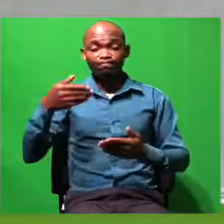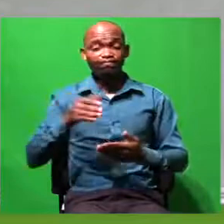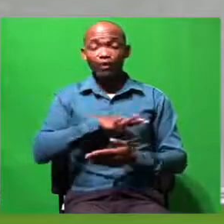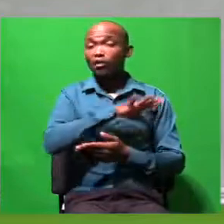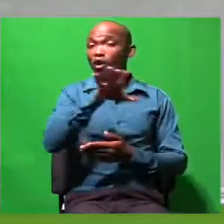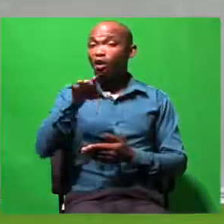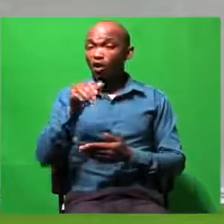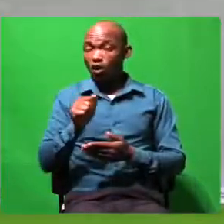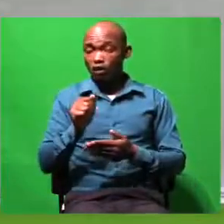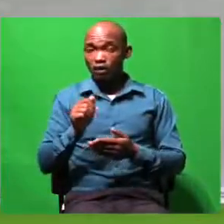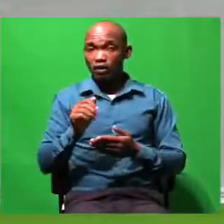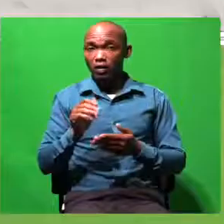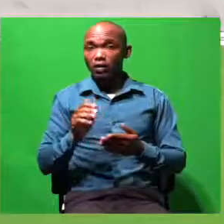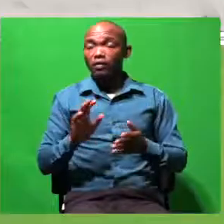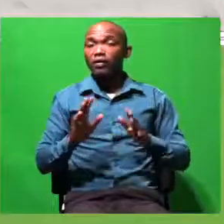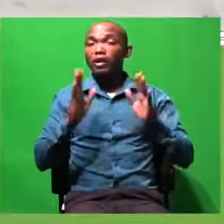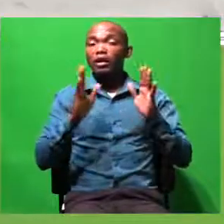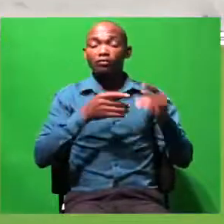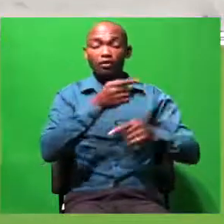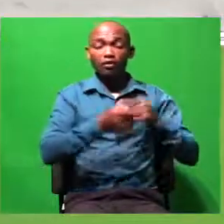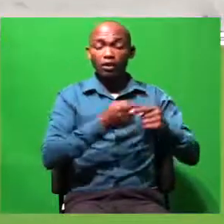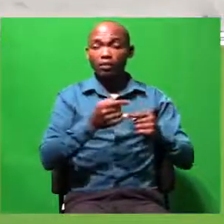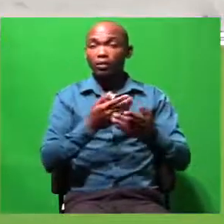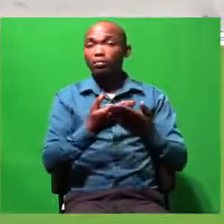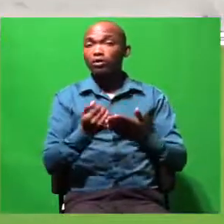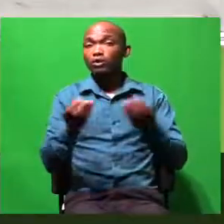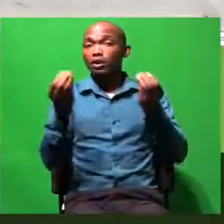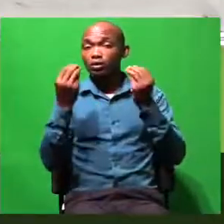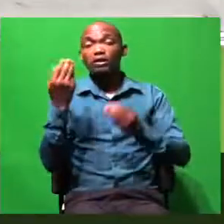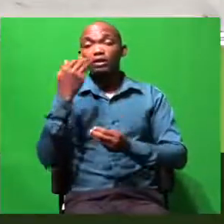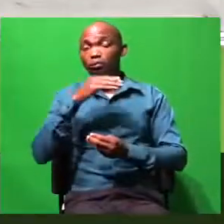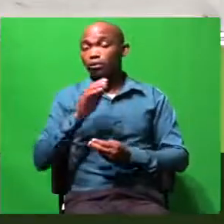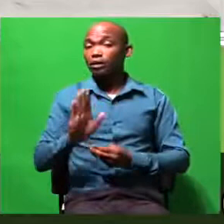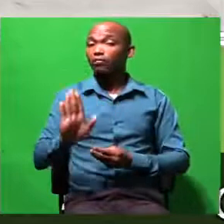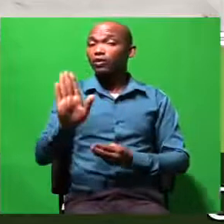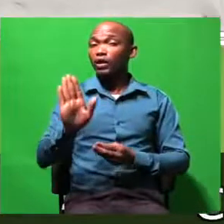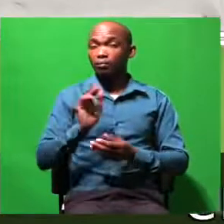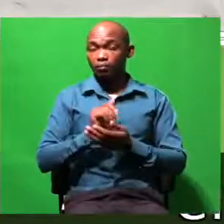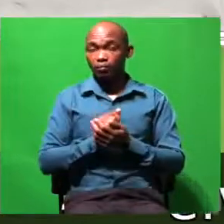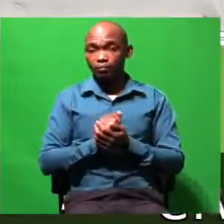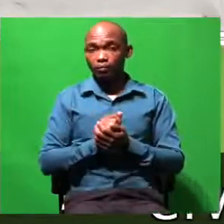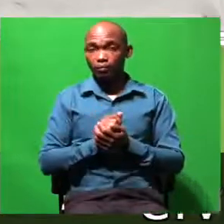because after all, the life is going on. Therefore, education is very important to them.